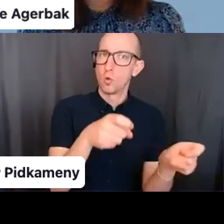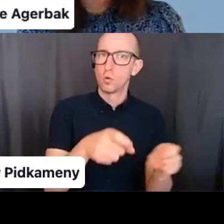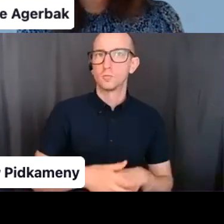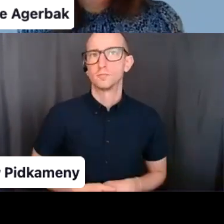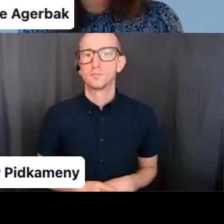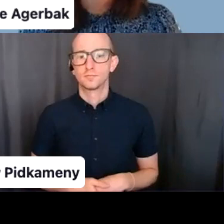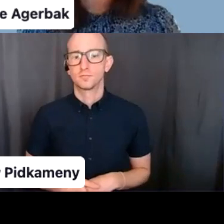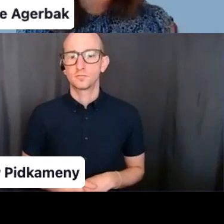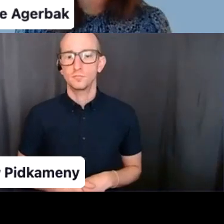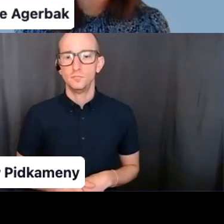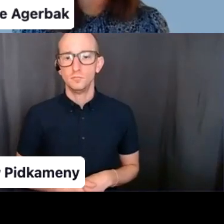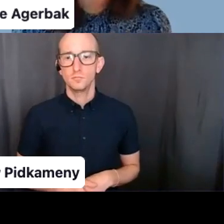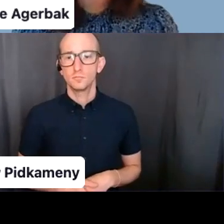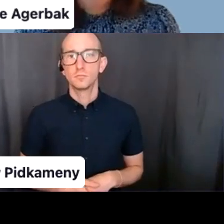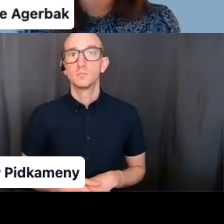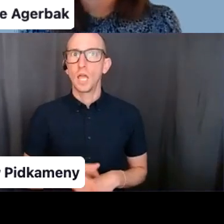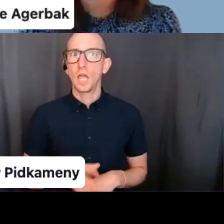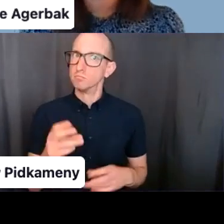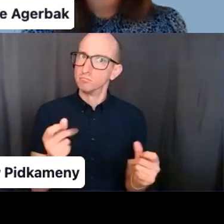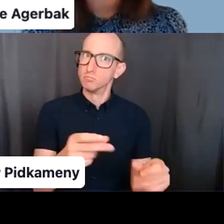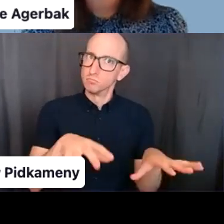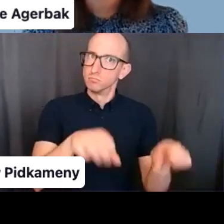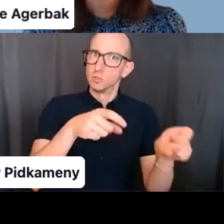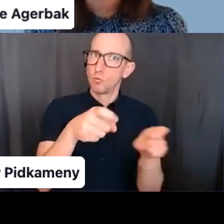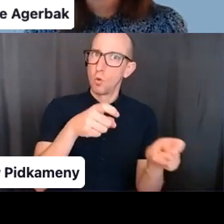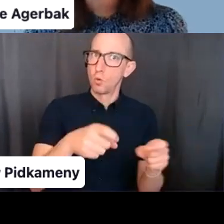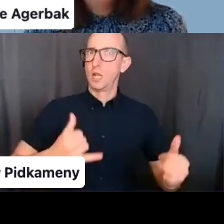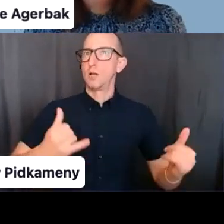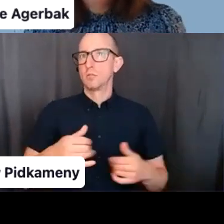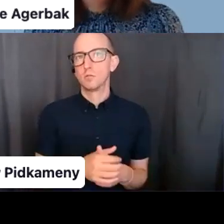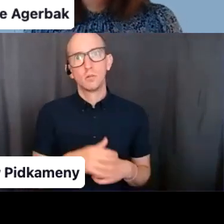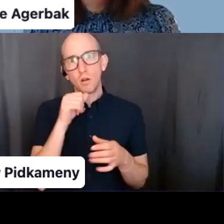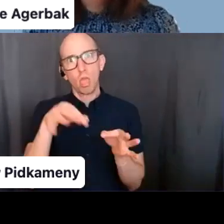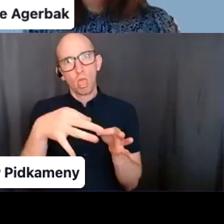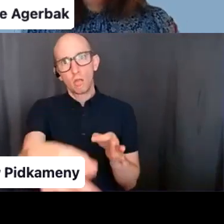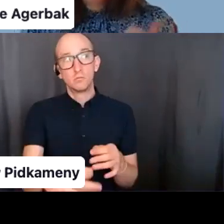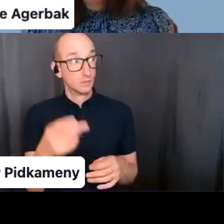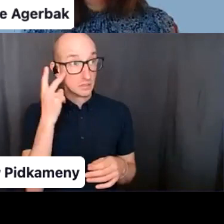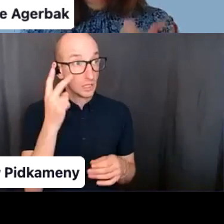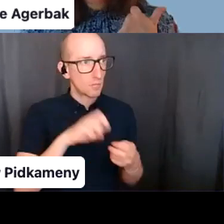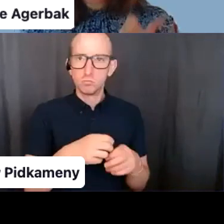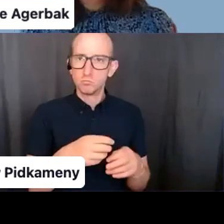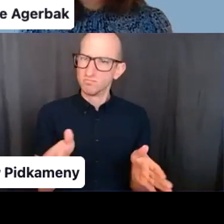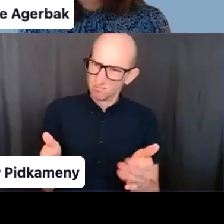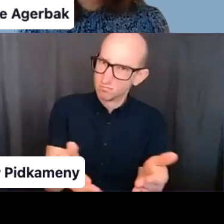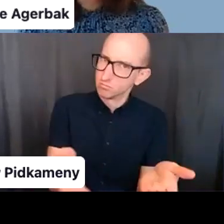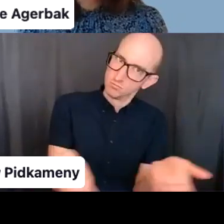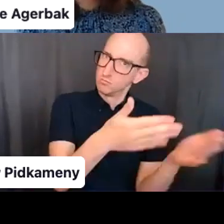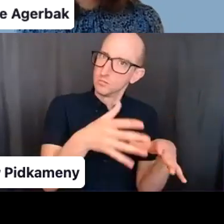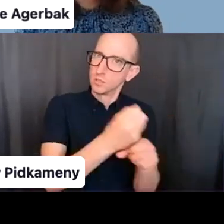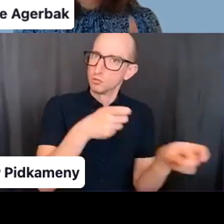don't wait too long to do that. Do it as soon as there's obviously a problem. Make sure you